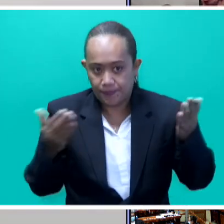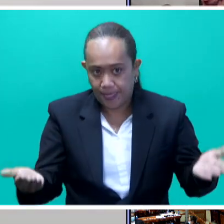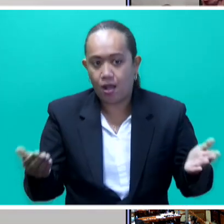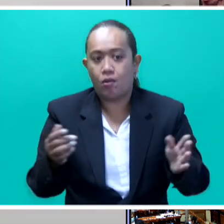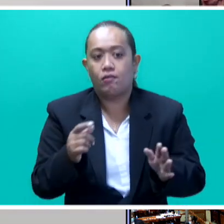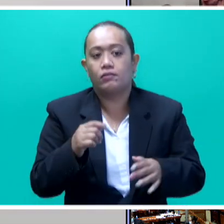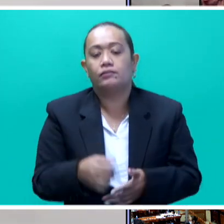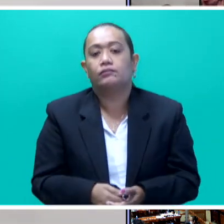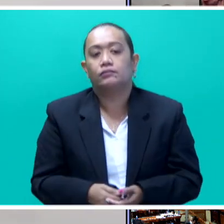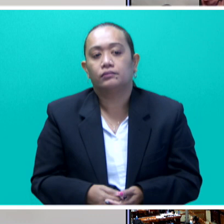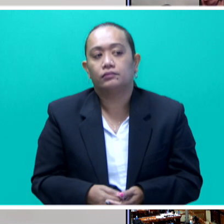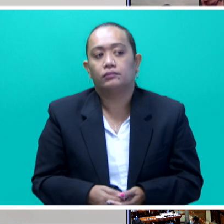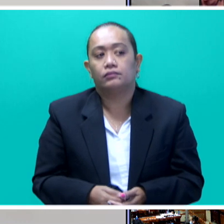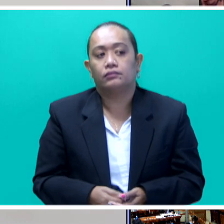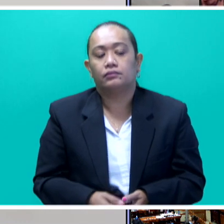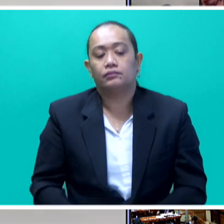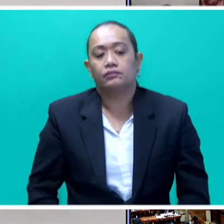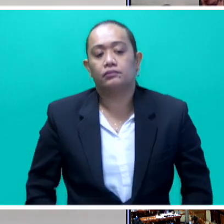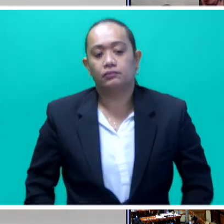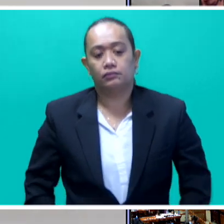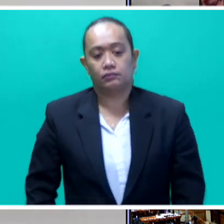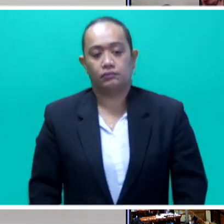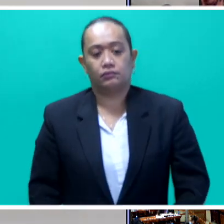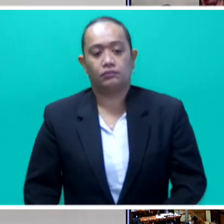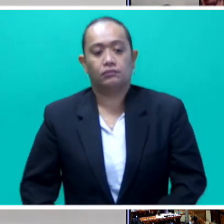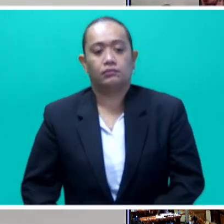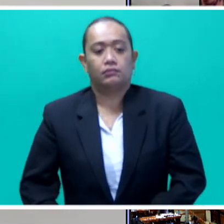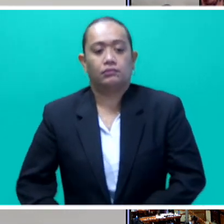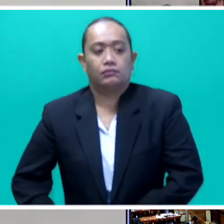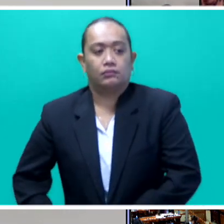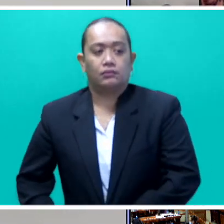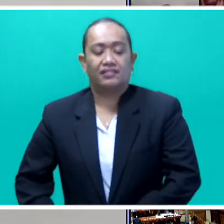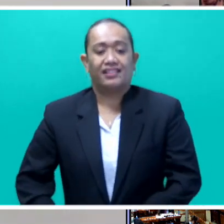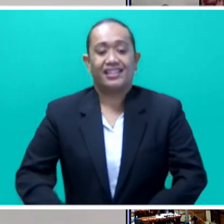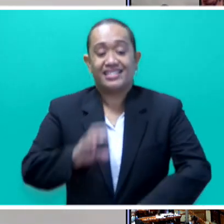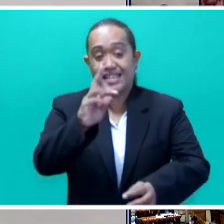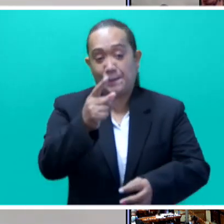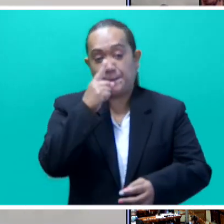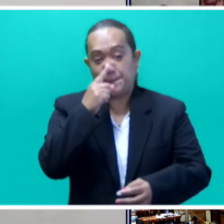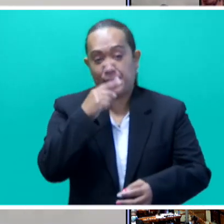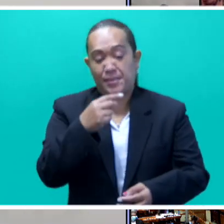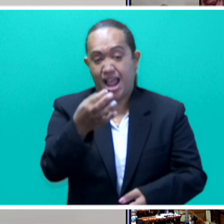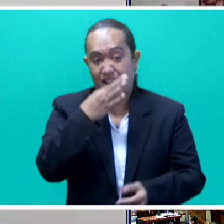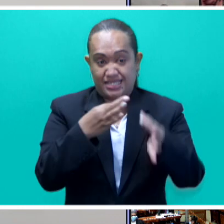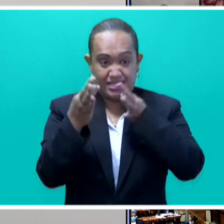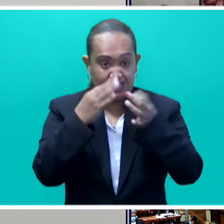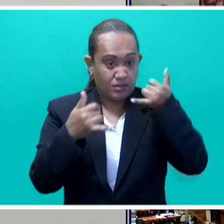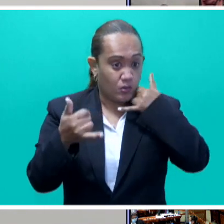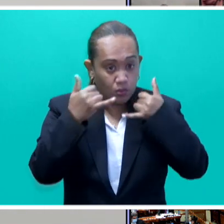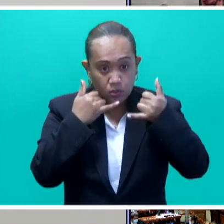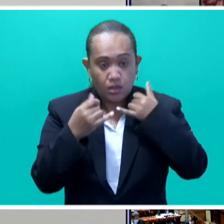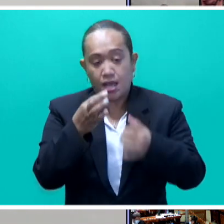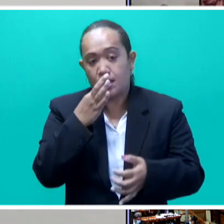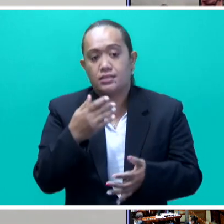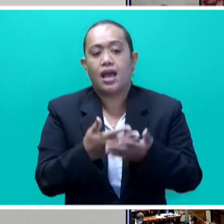they practicably can. This is in answer to the general public letting us know, etc., sir, and also in order